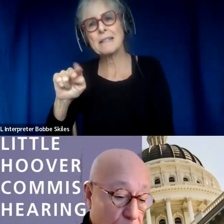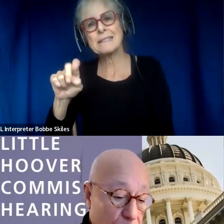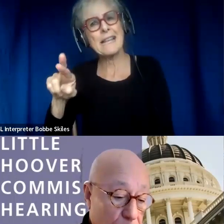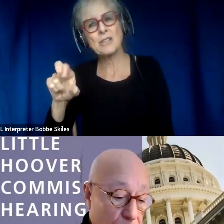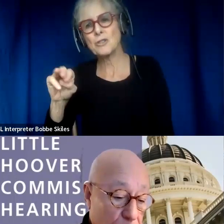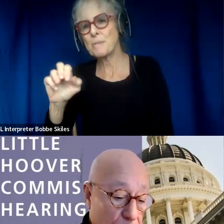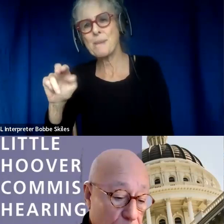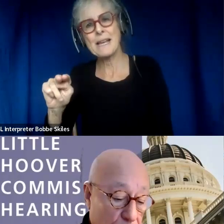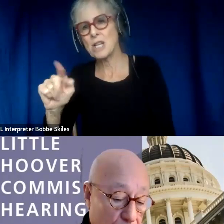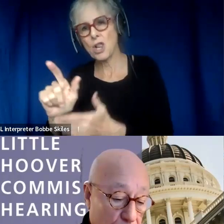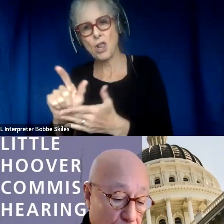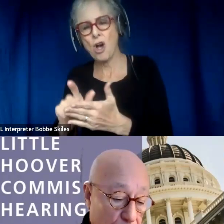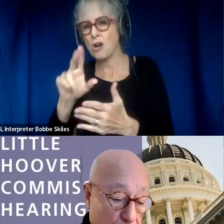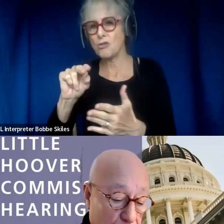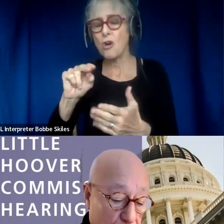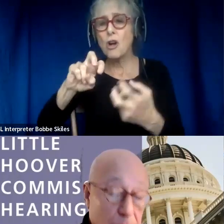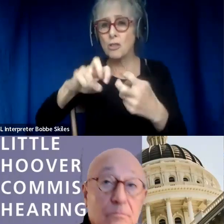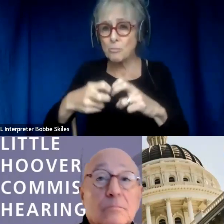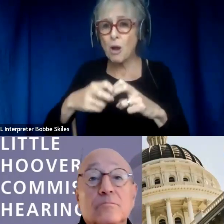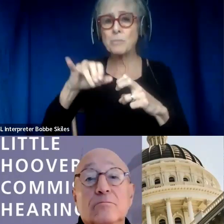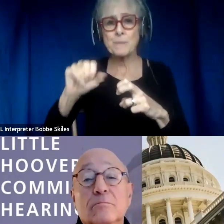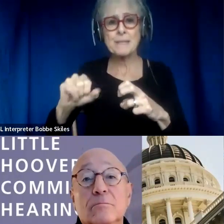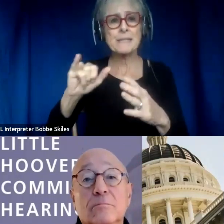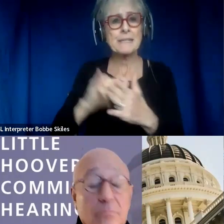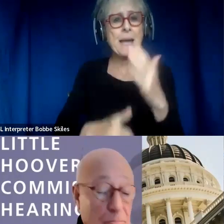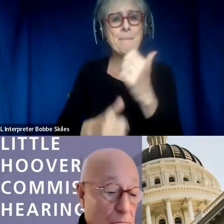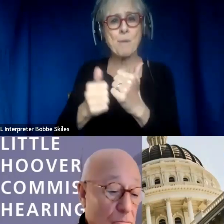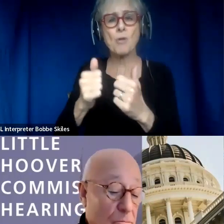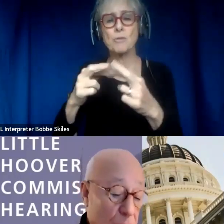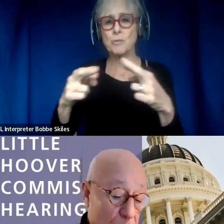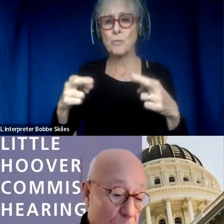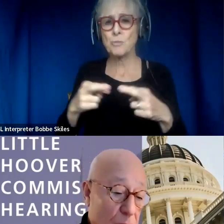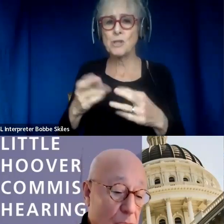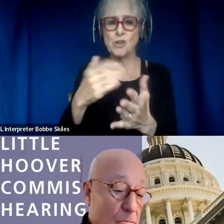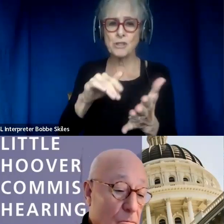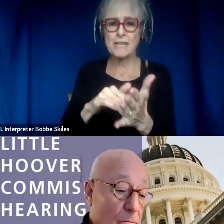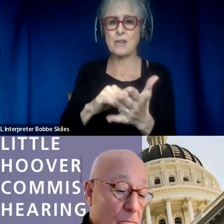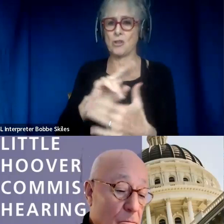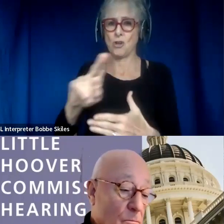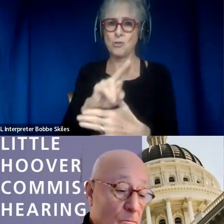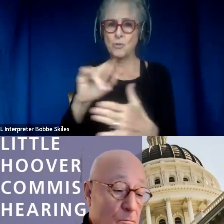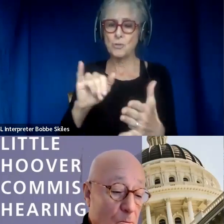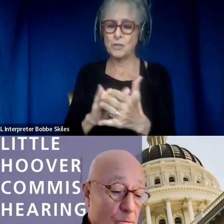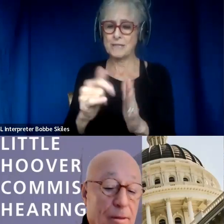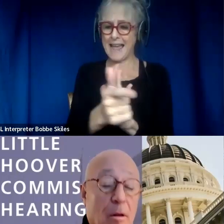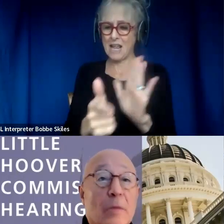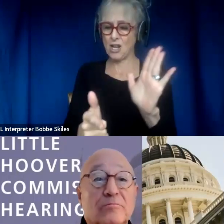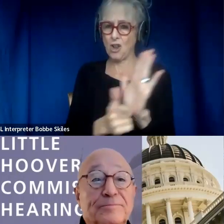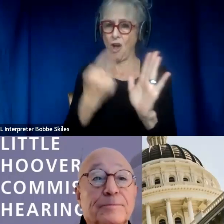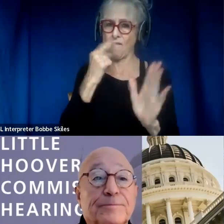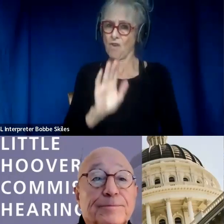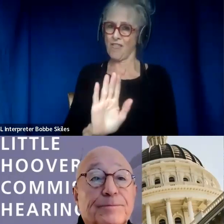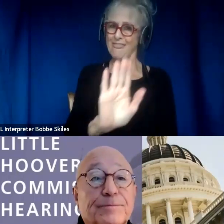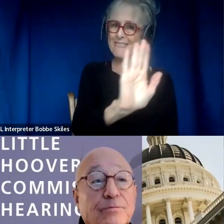is that most regional centers use that law to their convenience and not to the